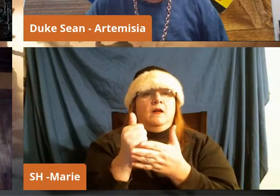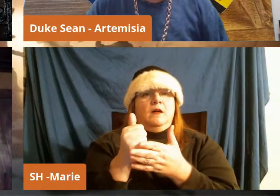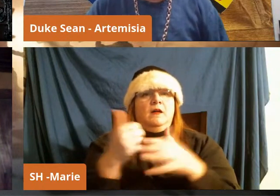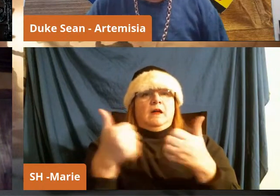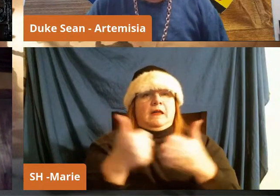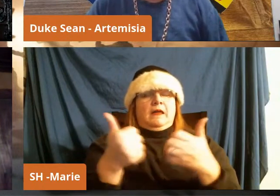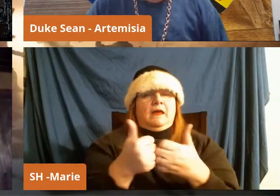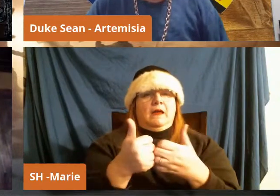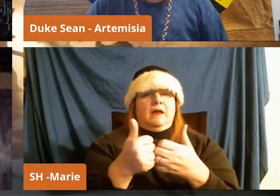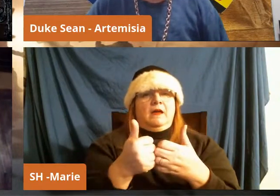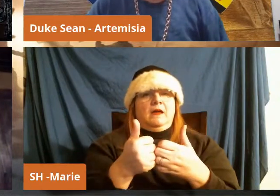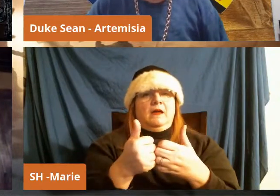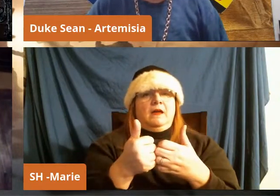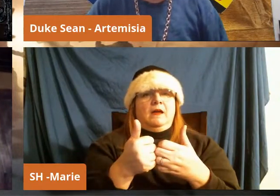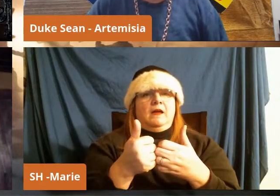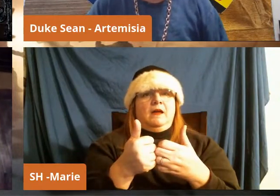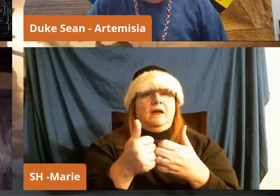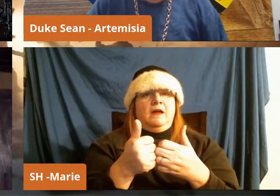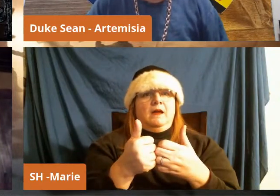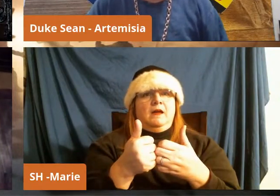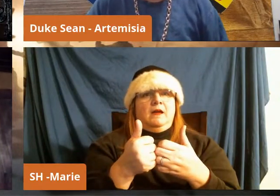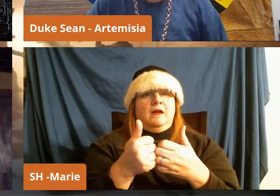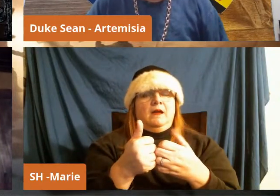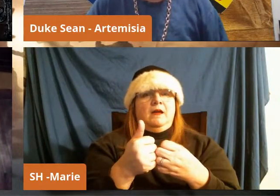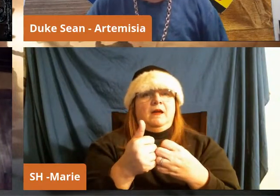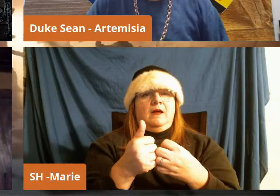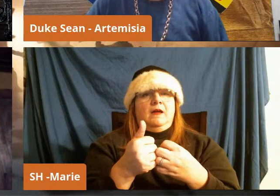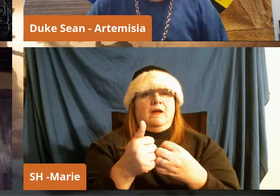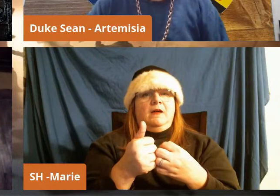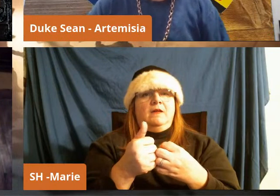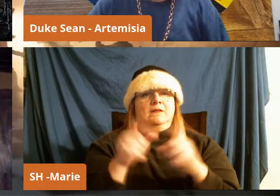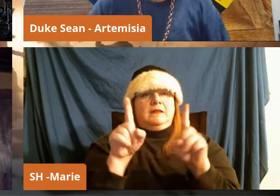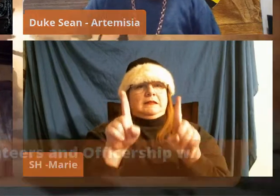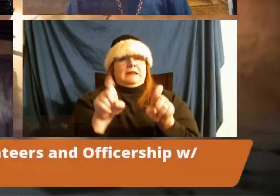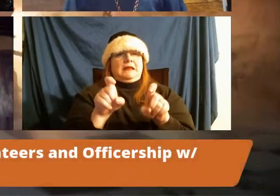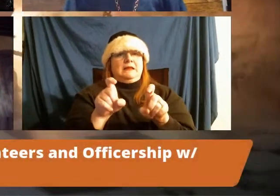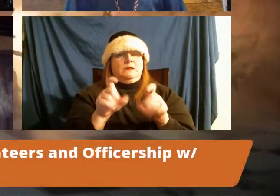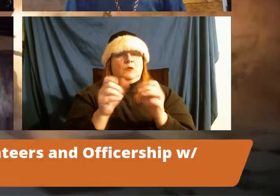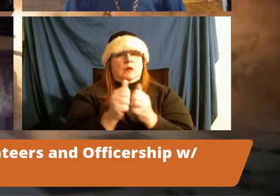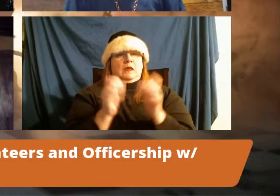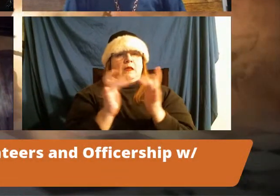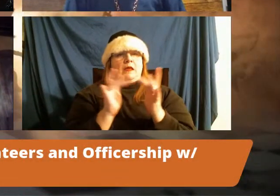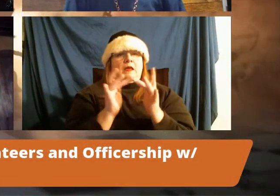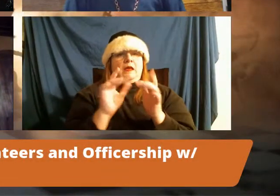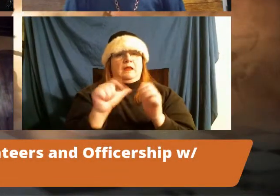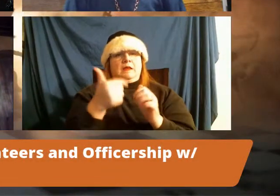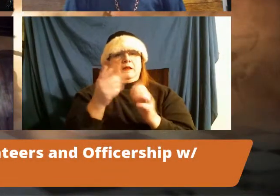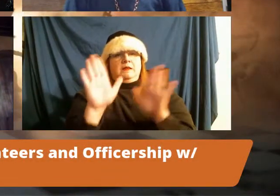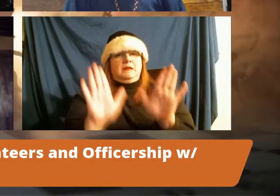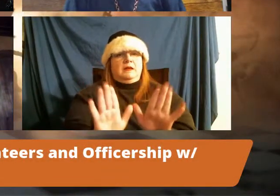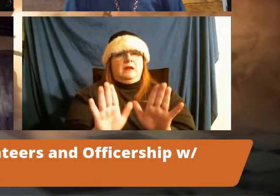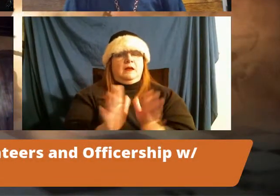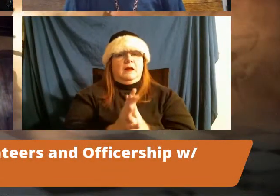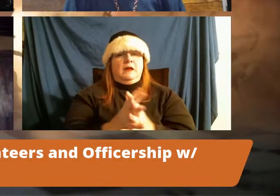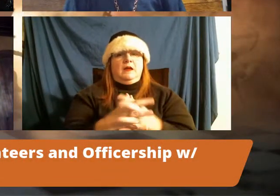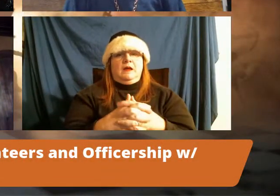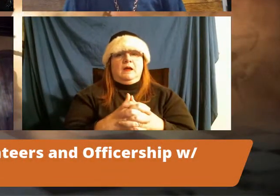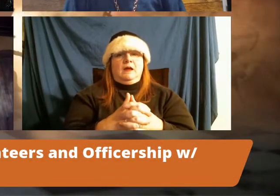game that requires some extra technology we're having to test out a little bit. Next